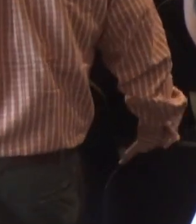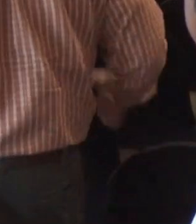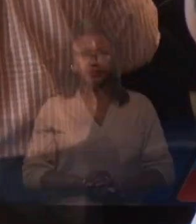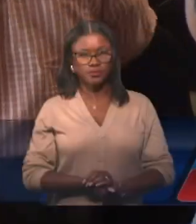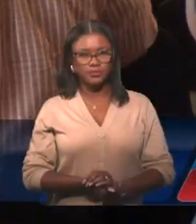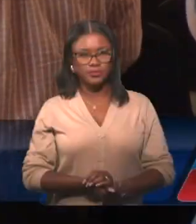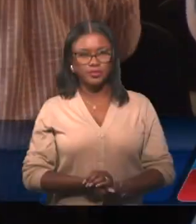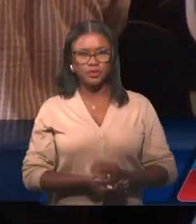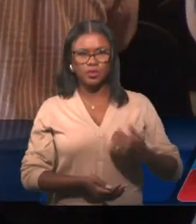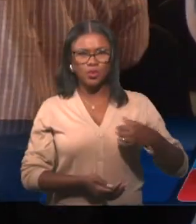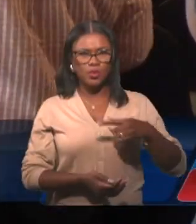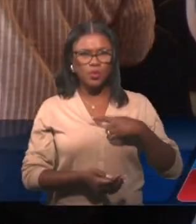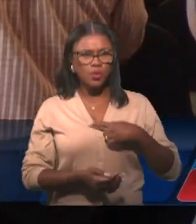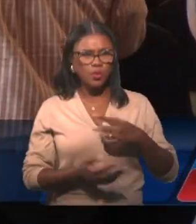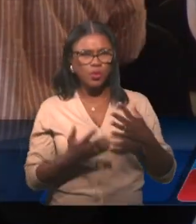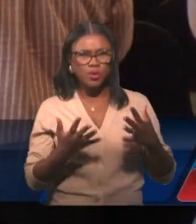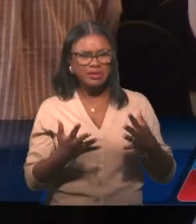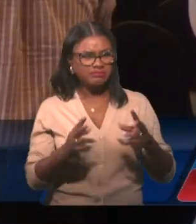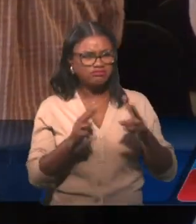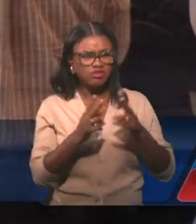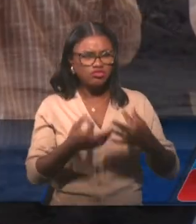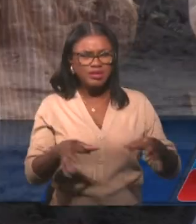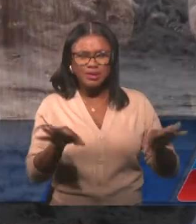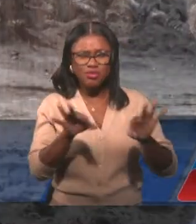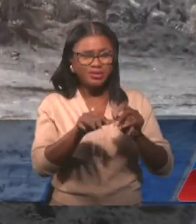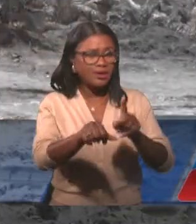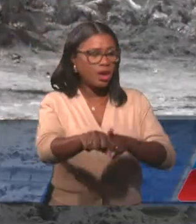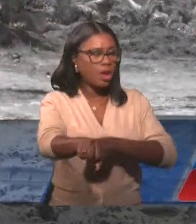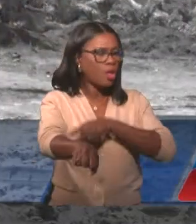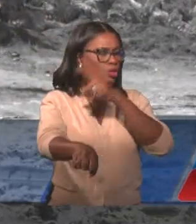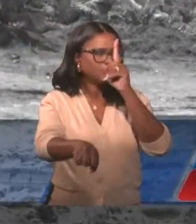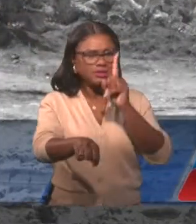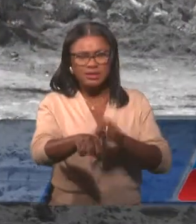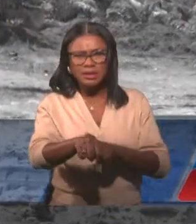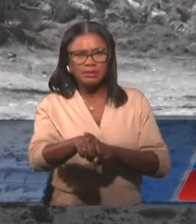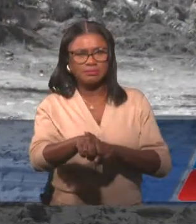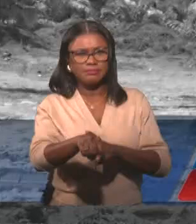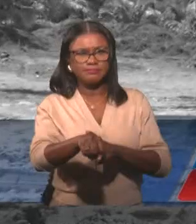We past critical. I mean, it's been for a long time.